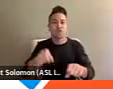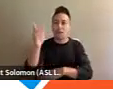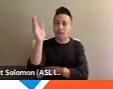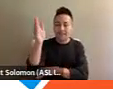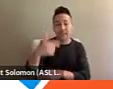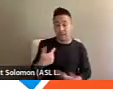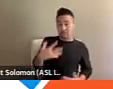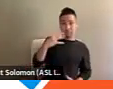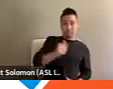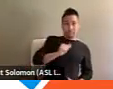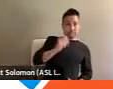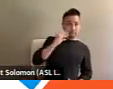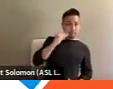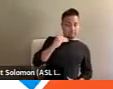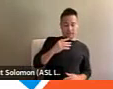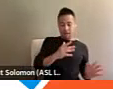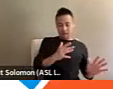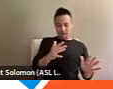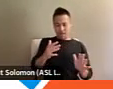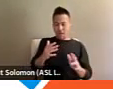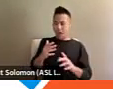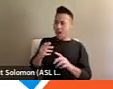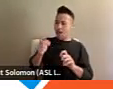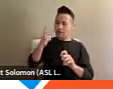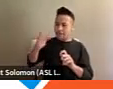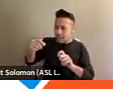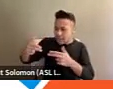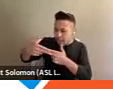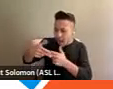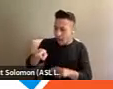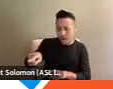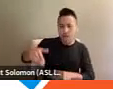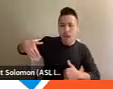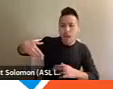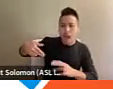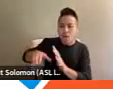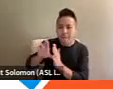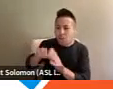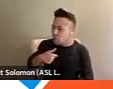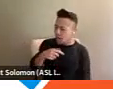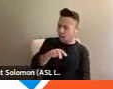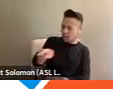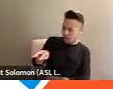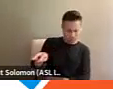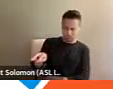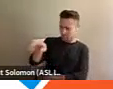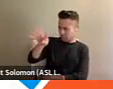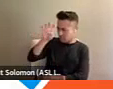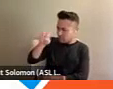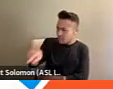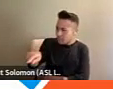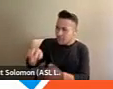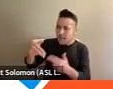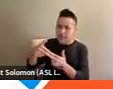to a slide that you hadn't reviewed and gone, I don't even know what this means?